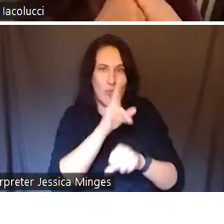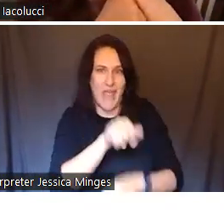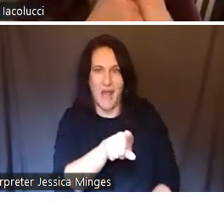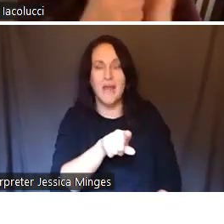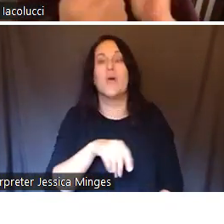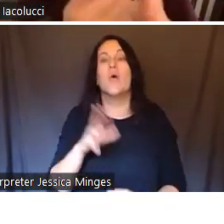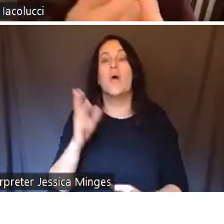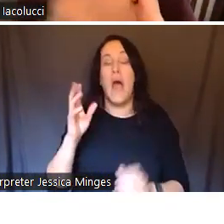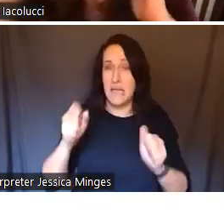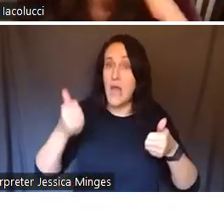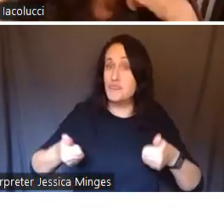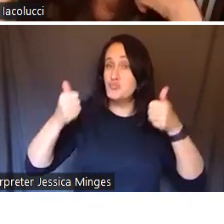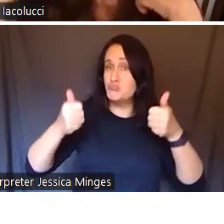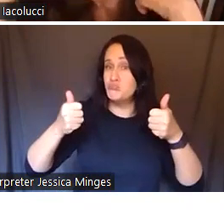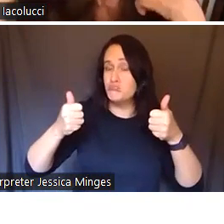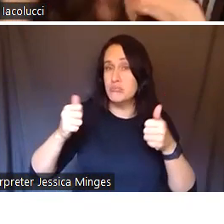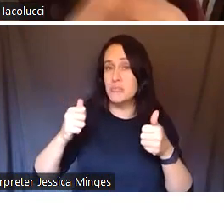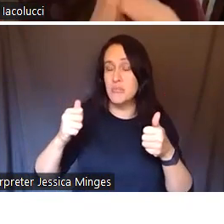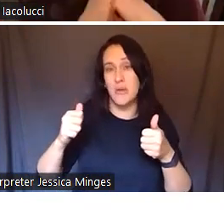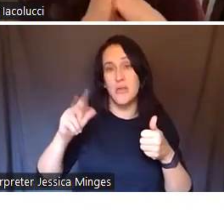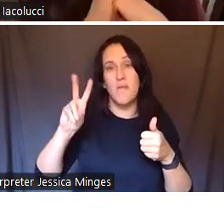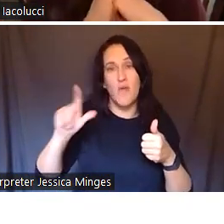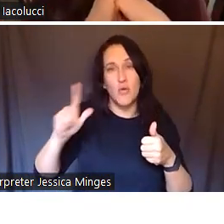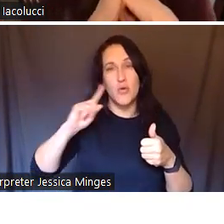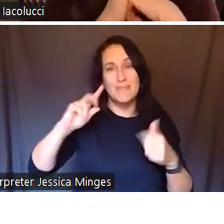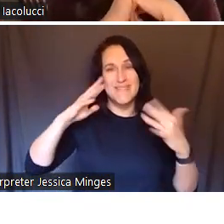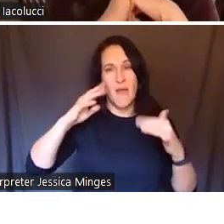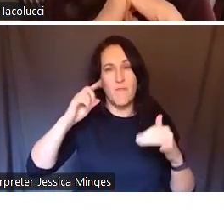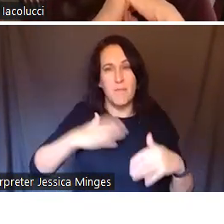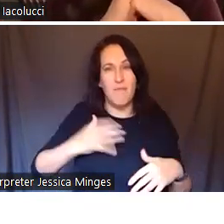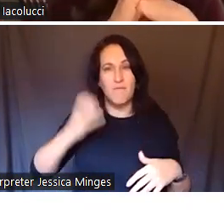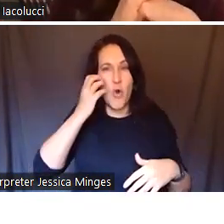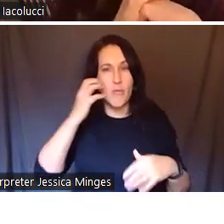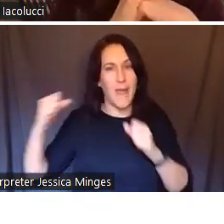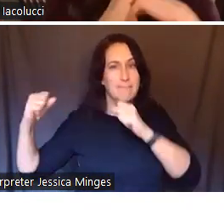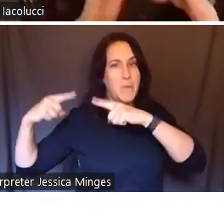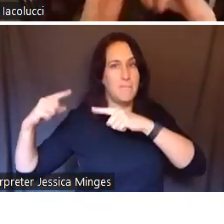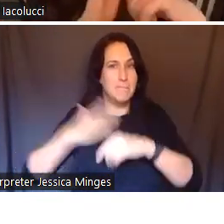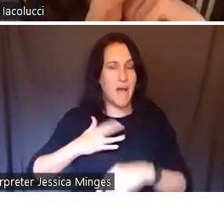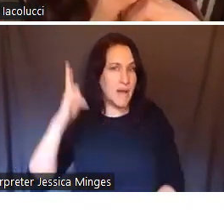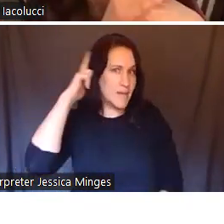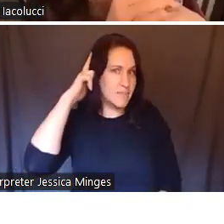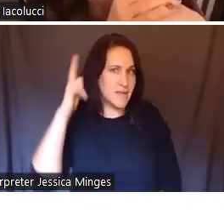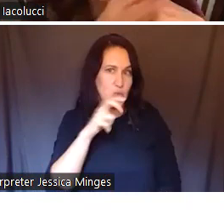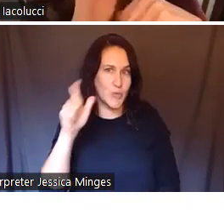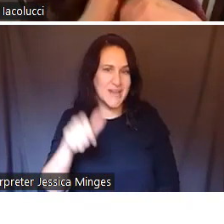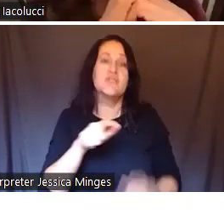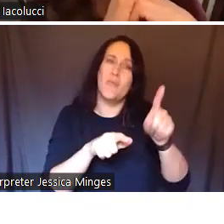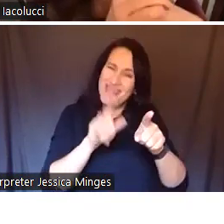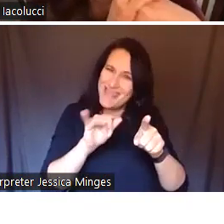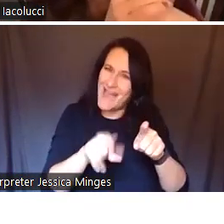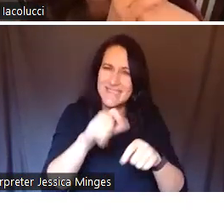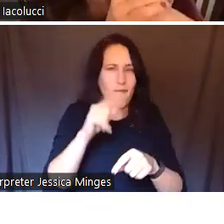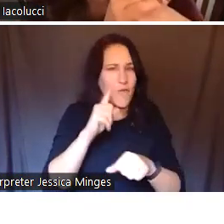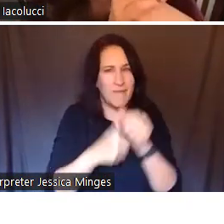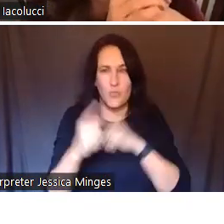the volume on my phone that Bluetooths to my implant. So it's not necessary. So this is not for everybody. One